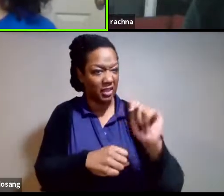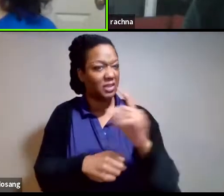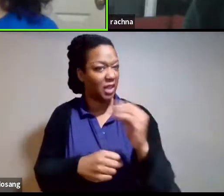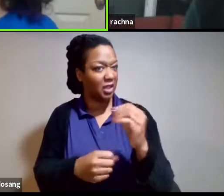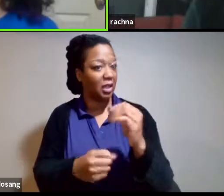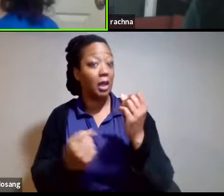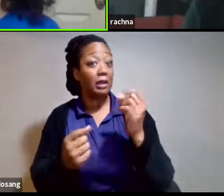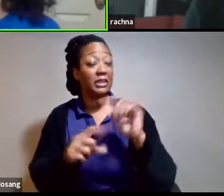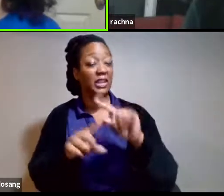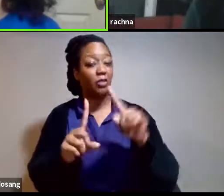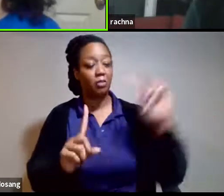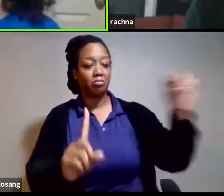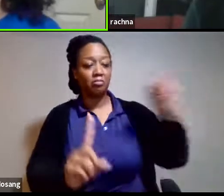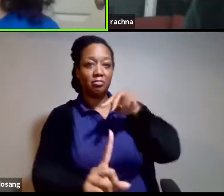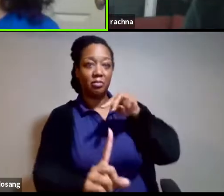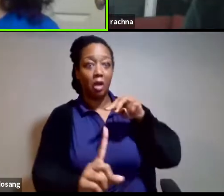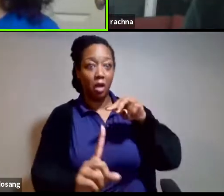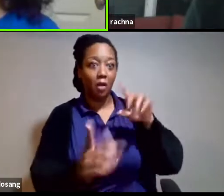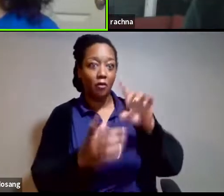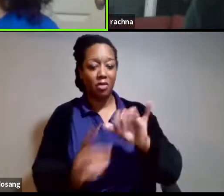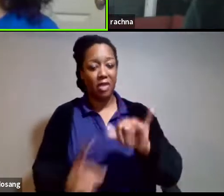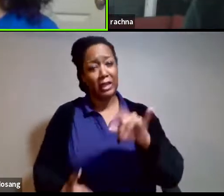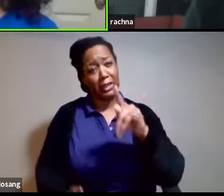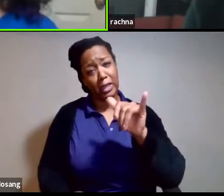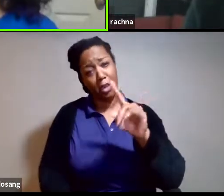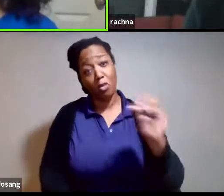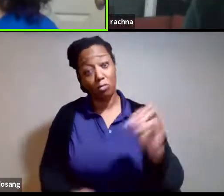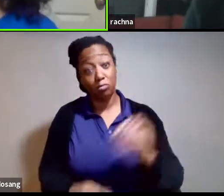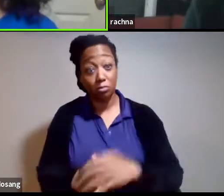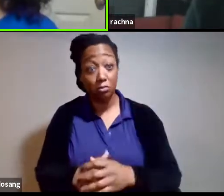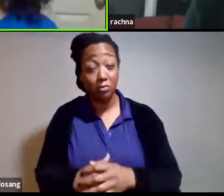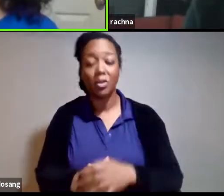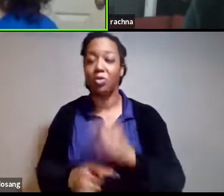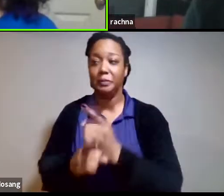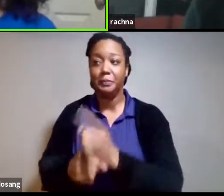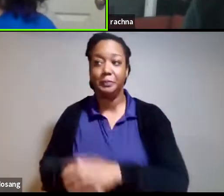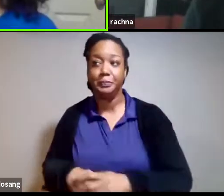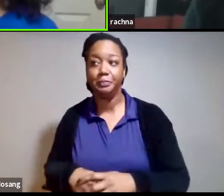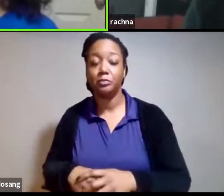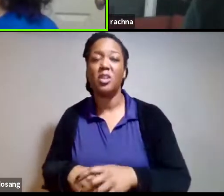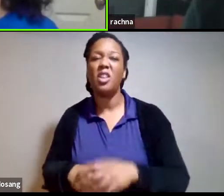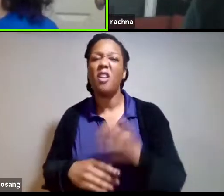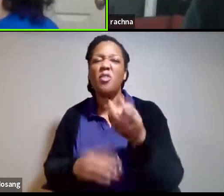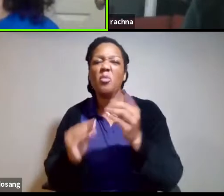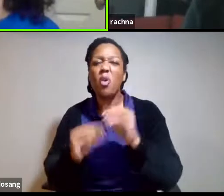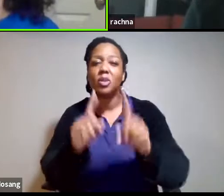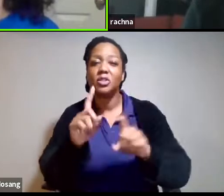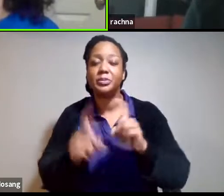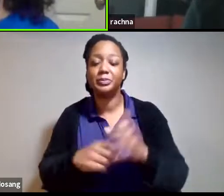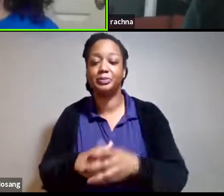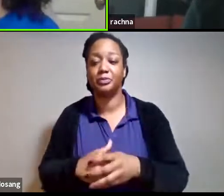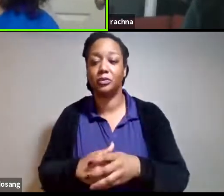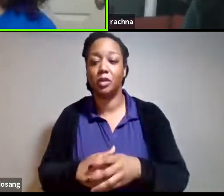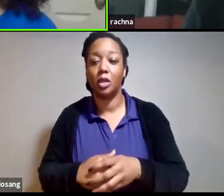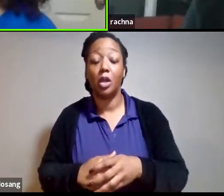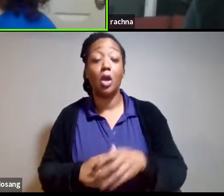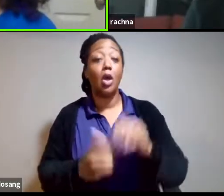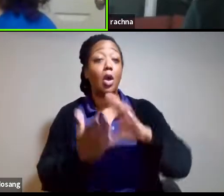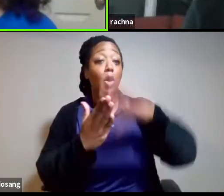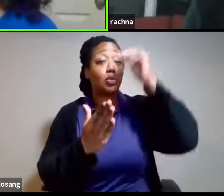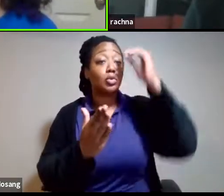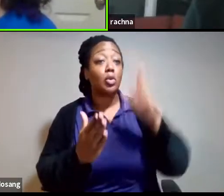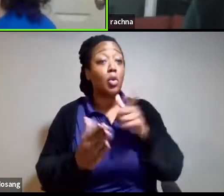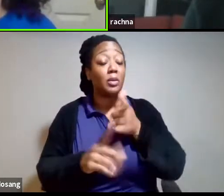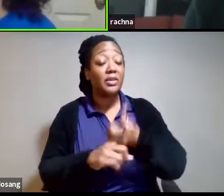kiddo. So a couple more questions for you. Let's see. Students with reading disabilities